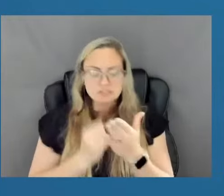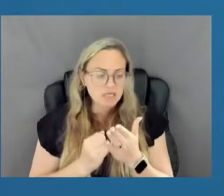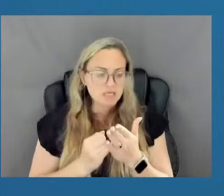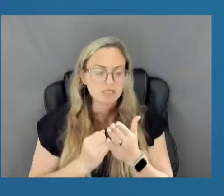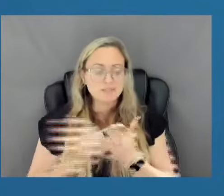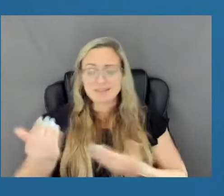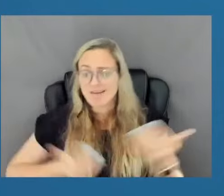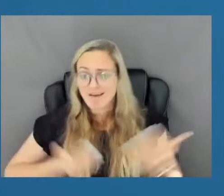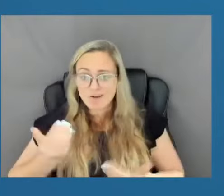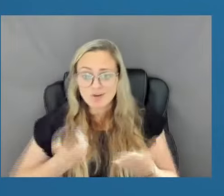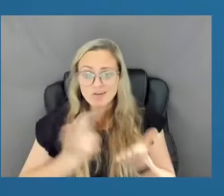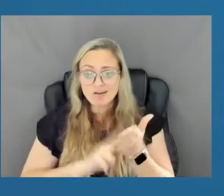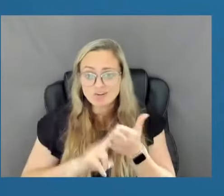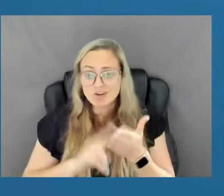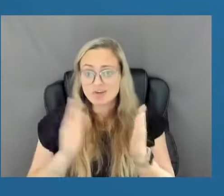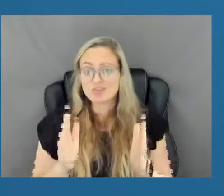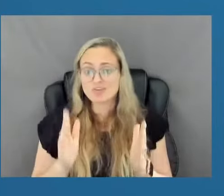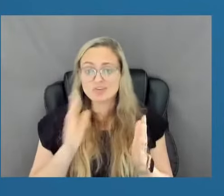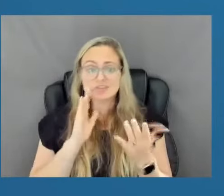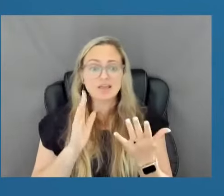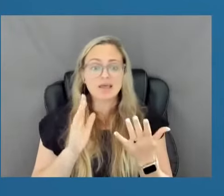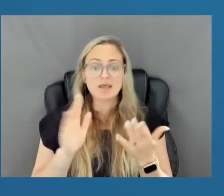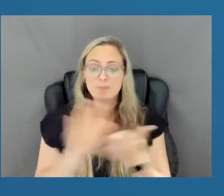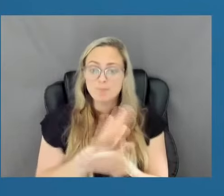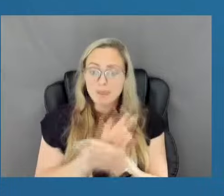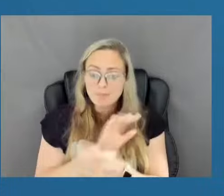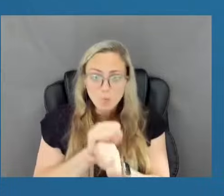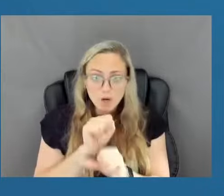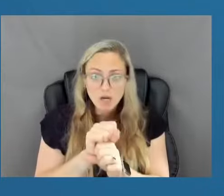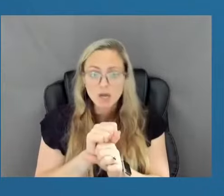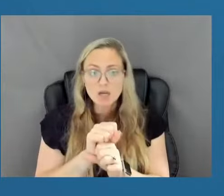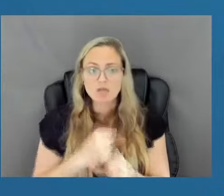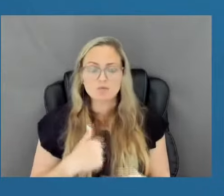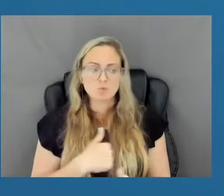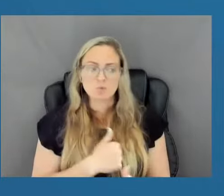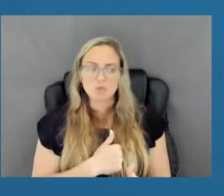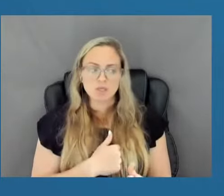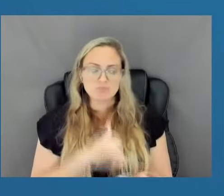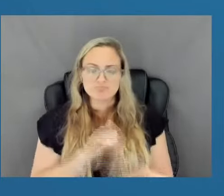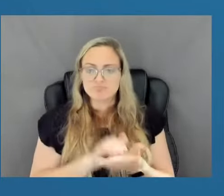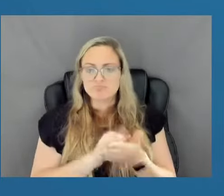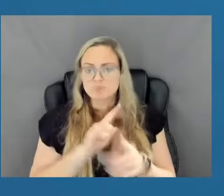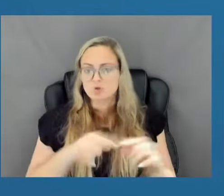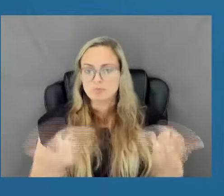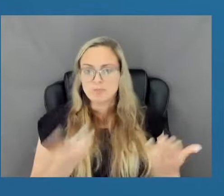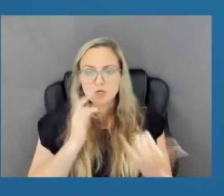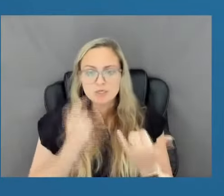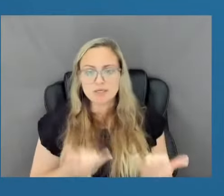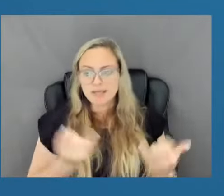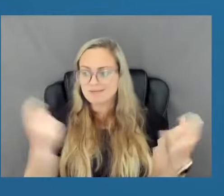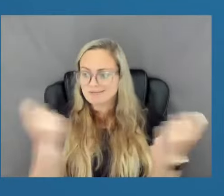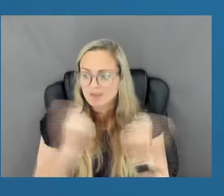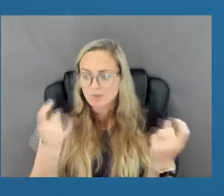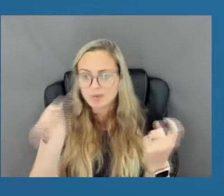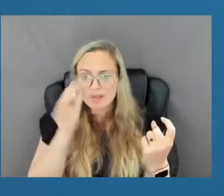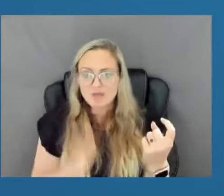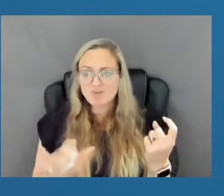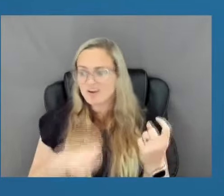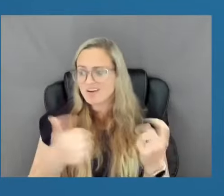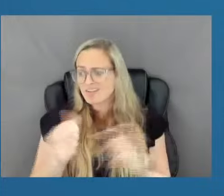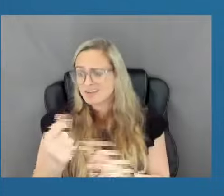of contractors and dealing with paperwork. You know, we wouldn't be standing here today celebrating the governor giving us another $10